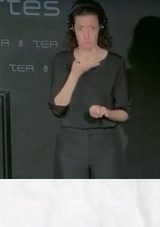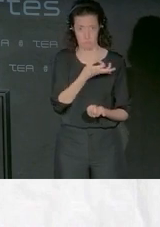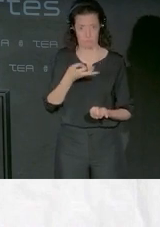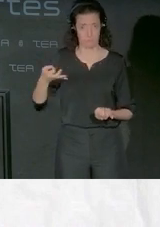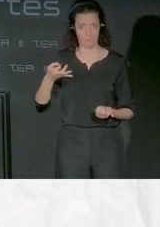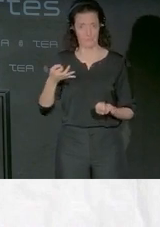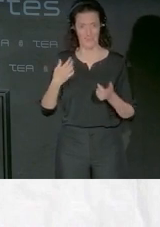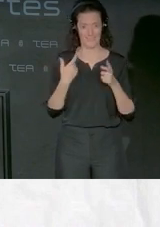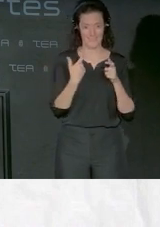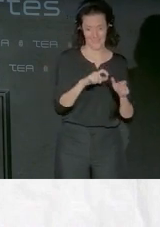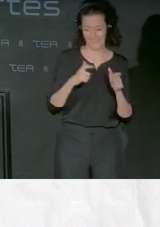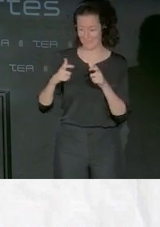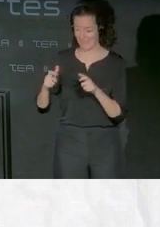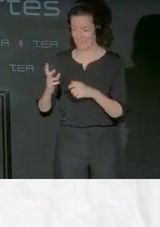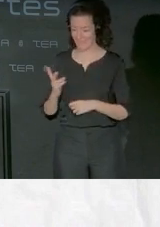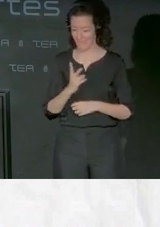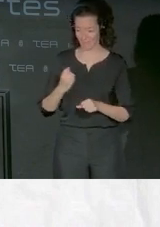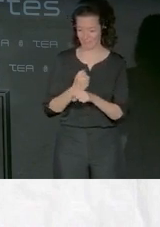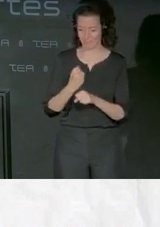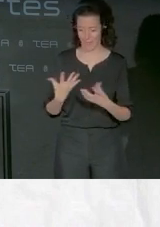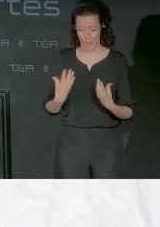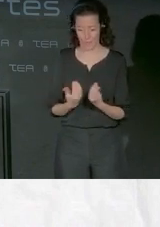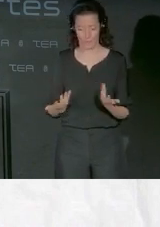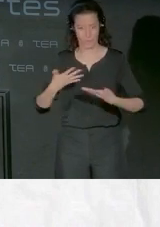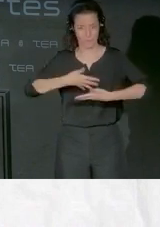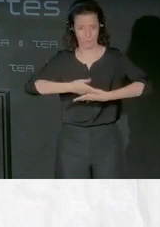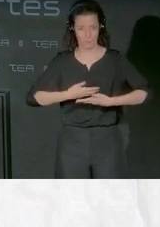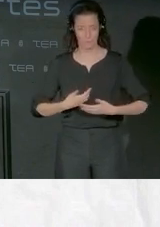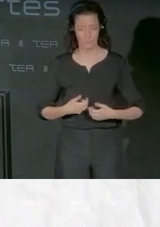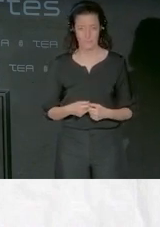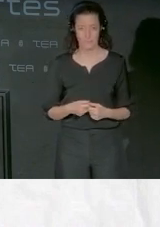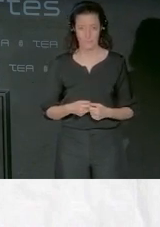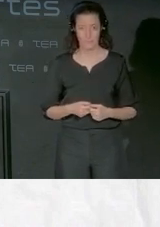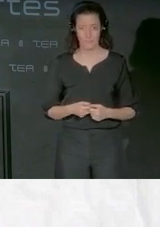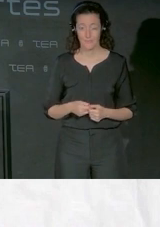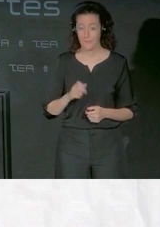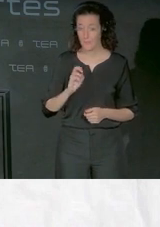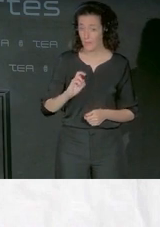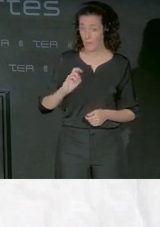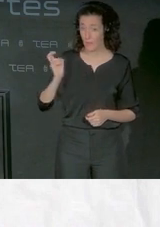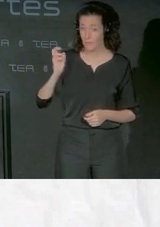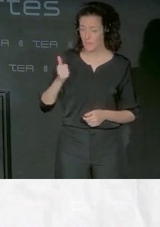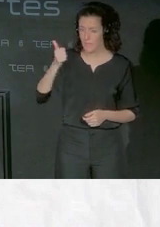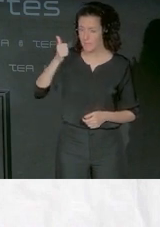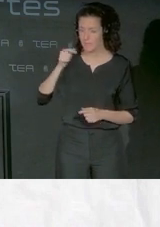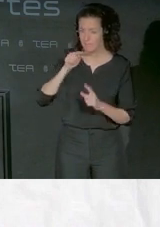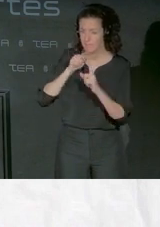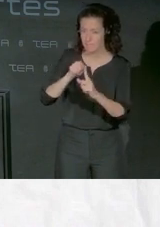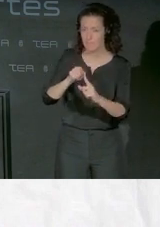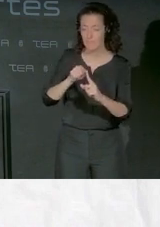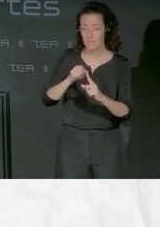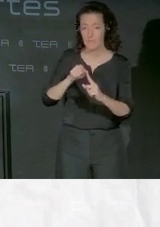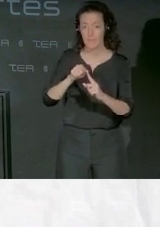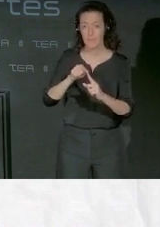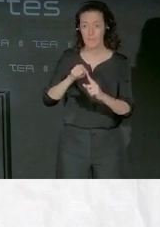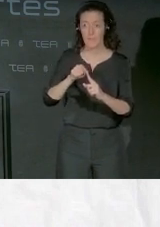The other thing is more on the games as culture dimension. So we already discussed state aid in